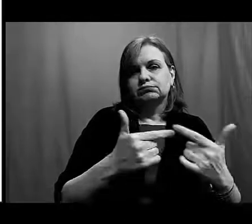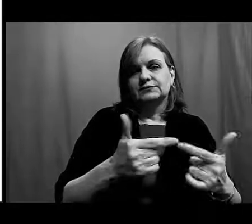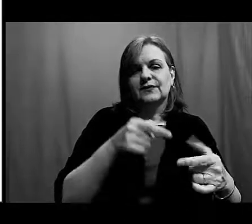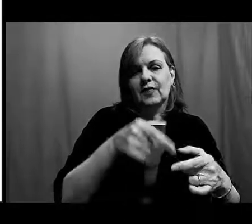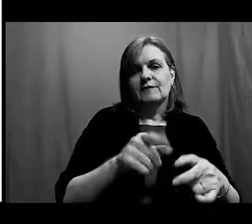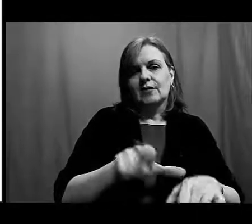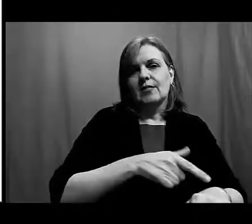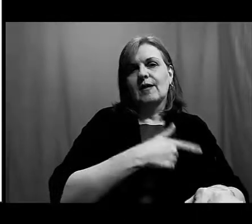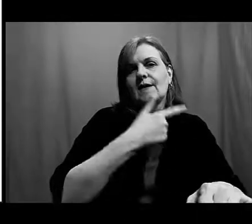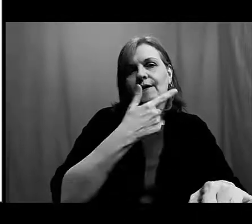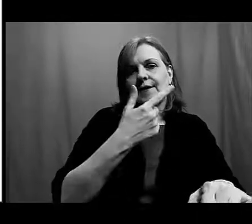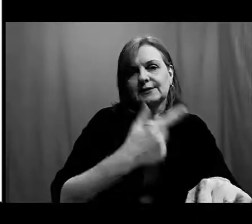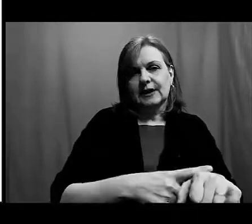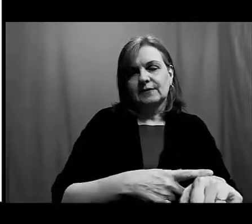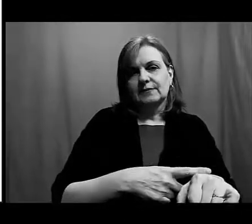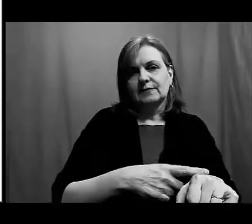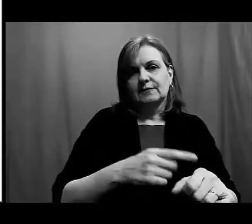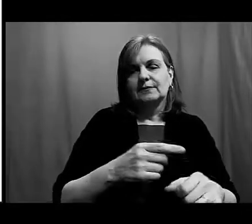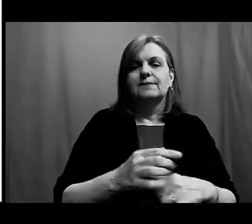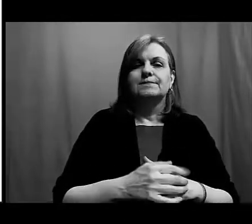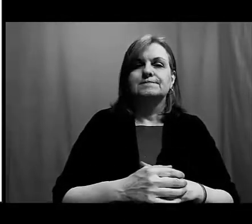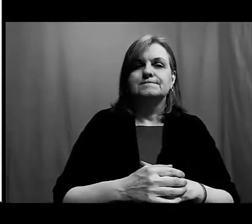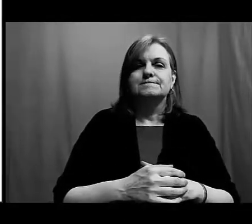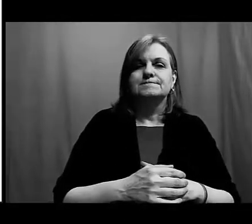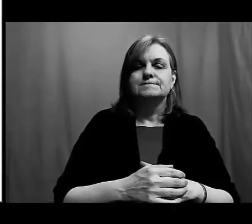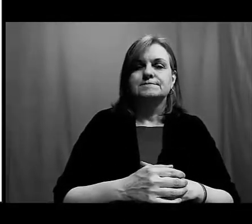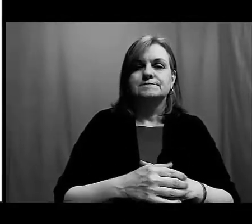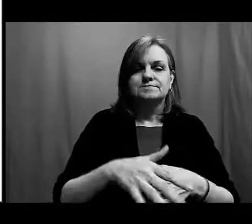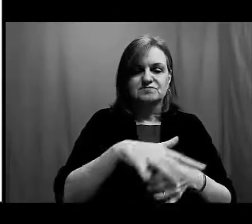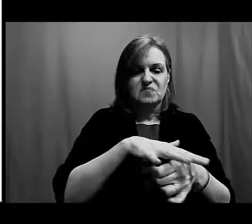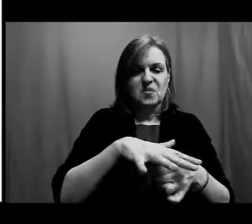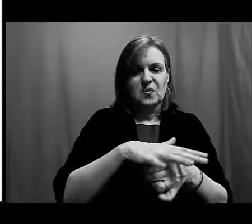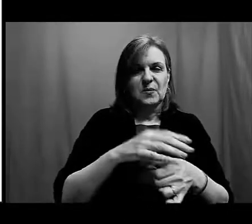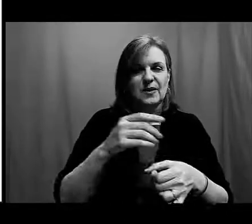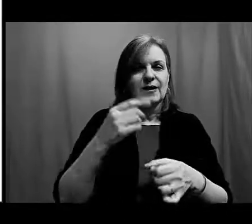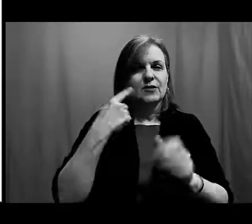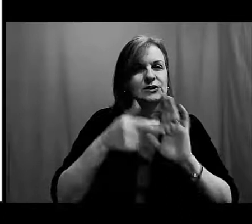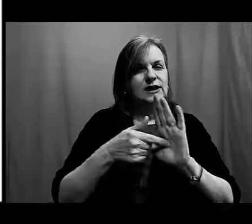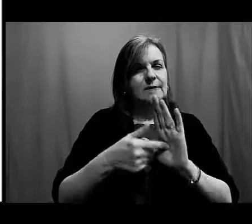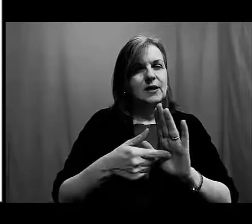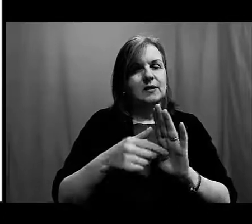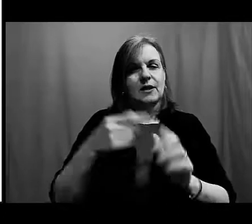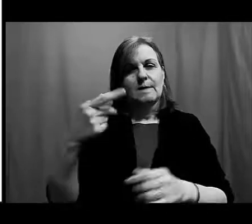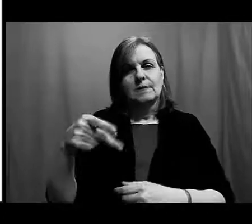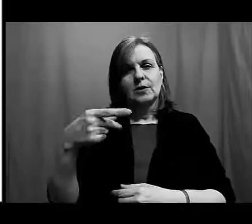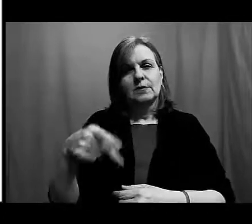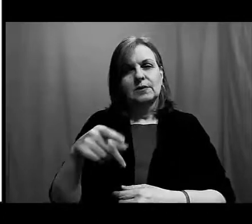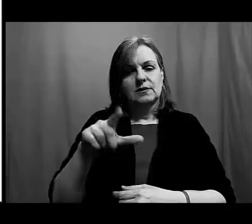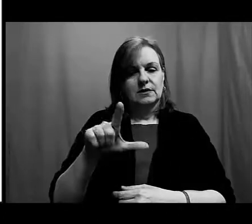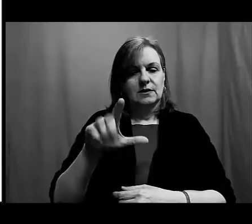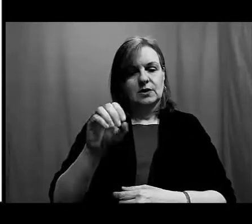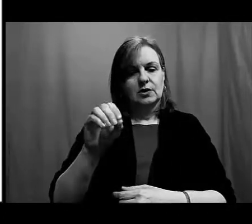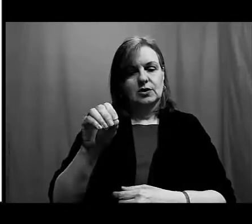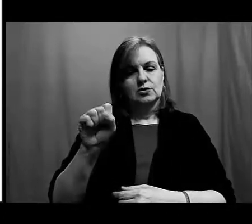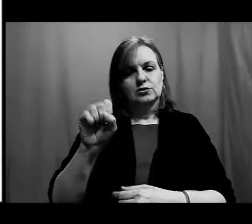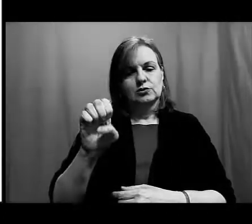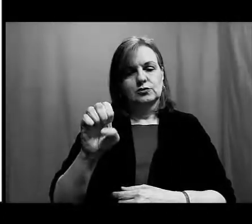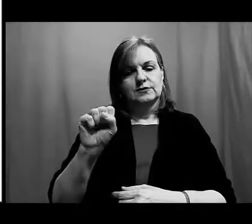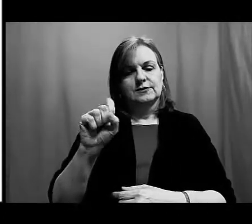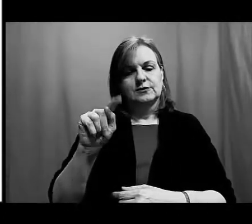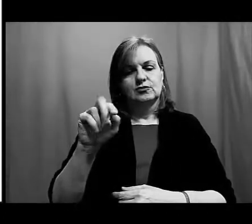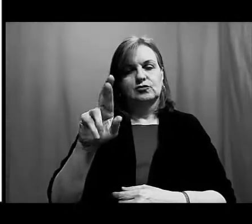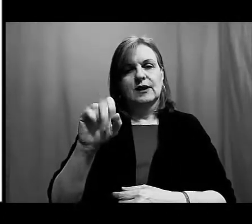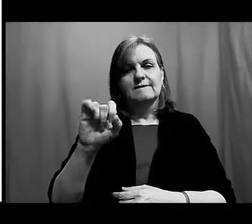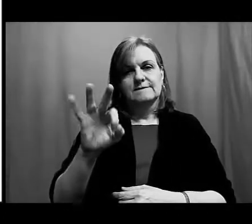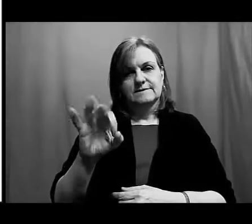essentially indigenous to an area for as long as we know. Locally, we look at purple loosestrife, which you may have heard of.